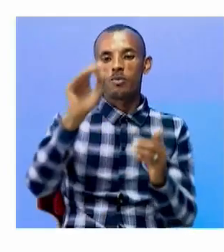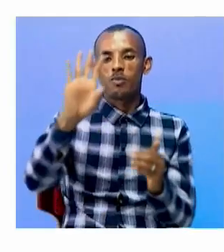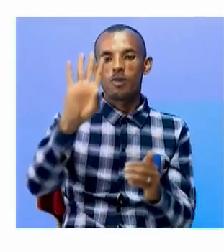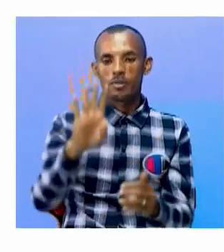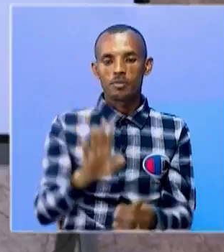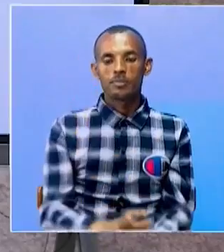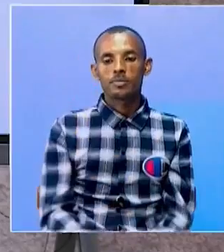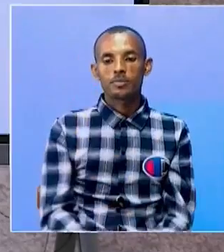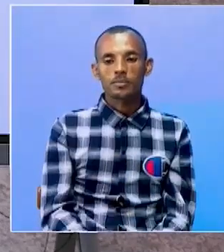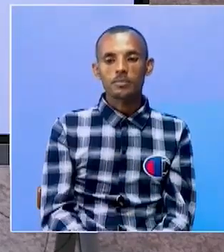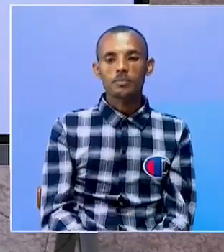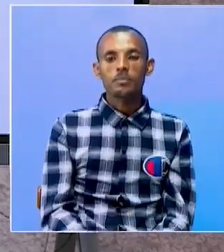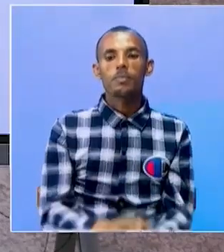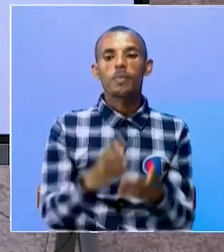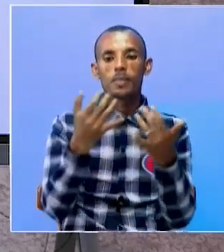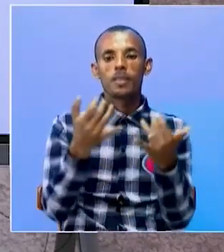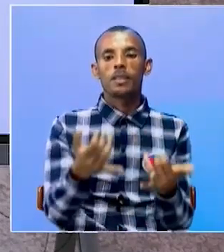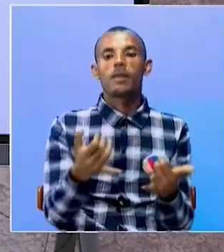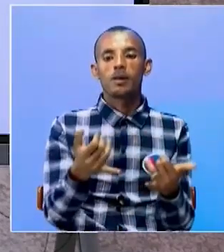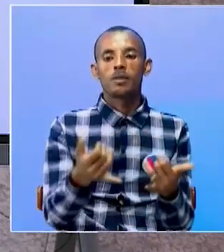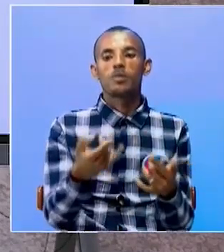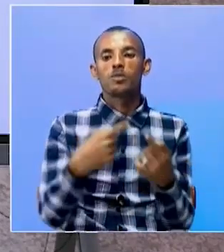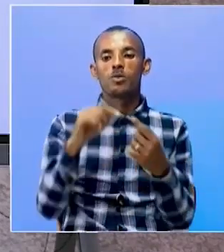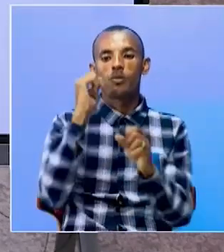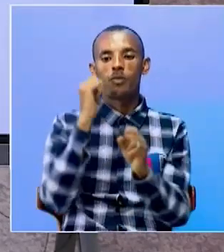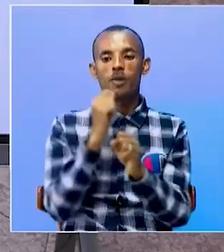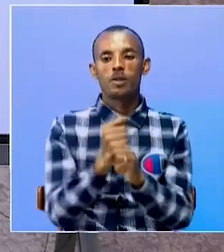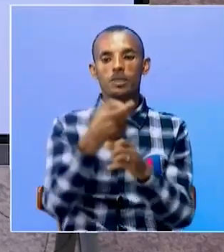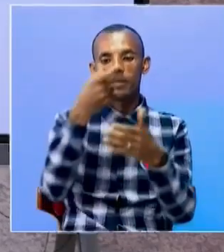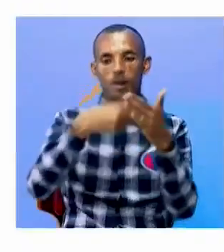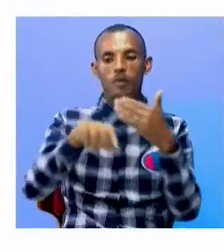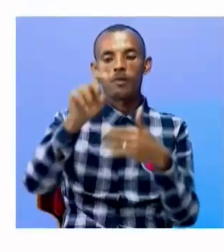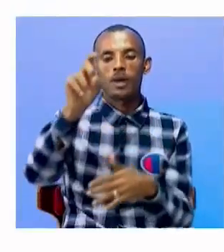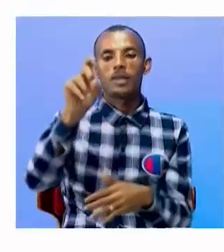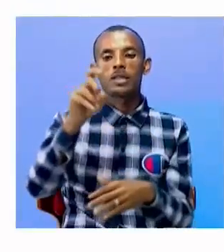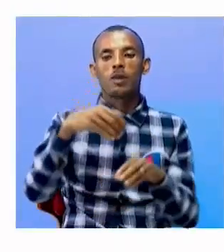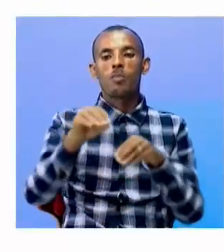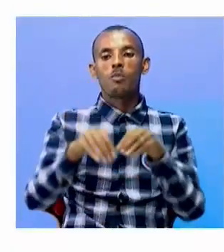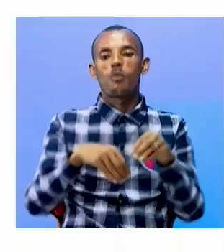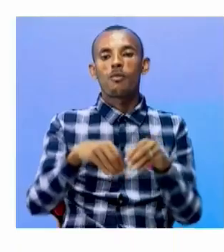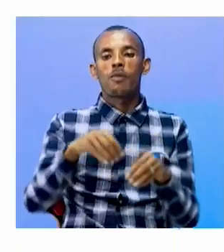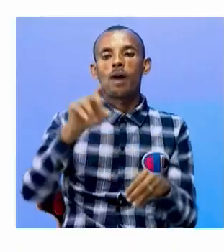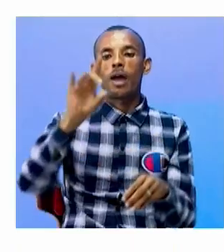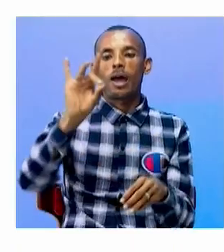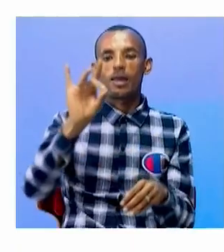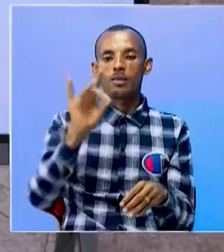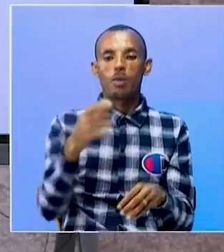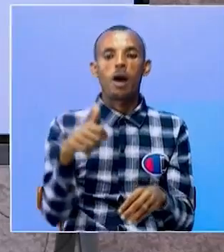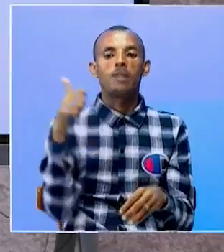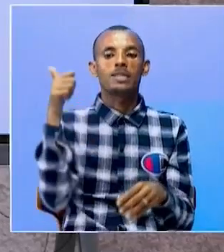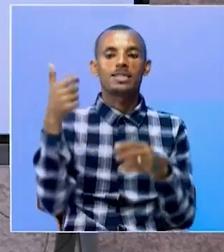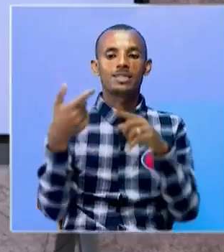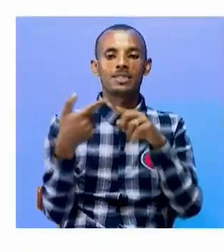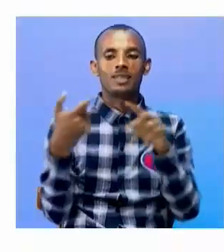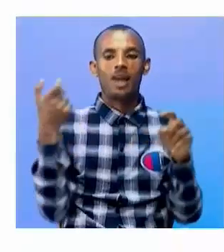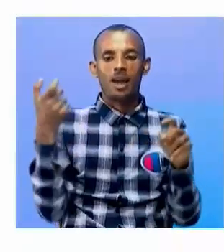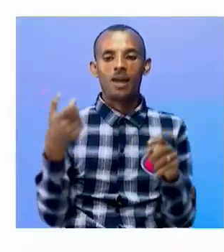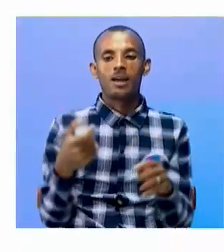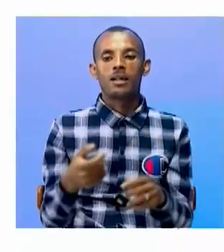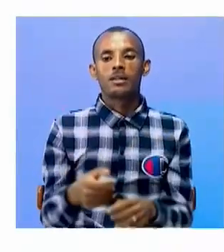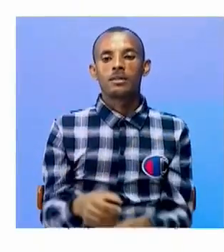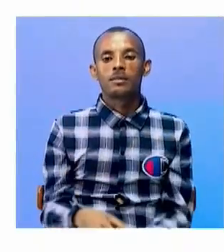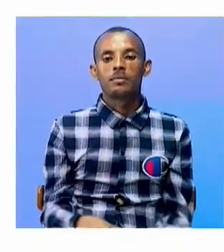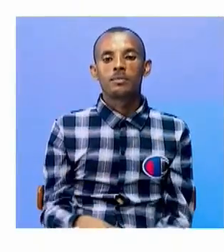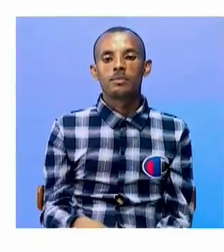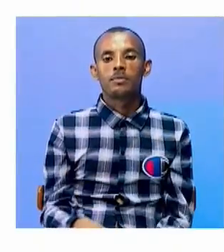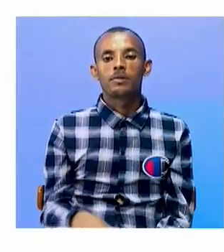4. Now, to find the value of x, move 8 to the other side. So you